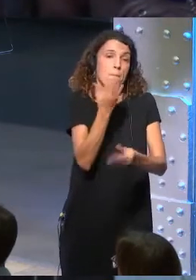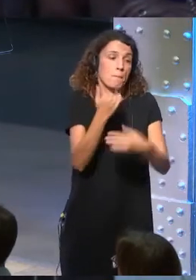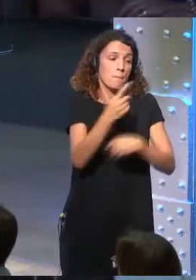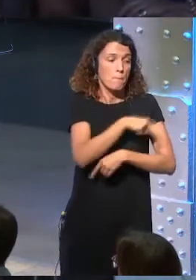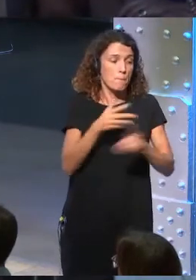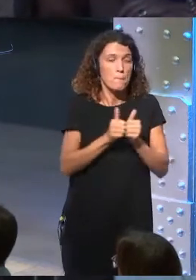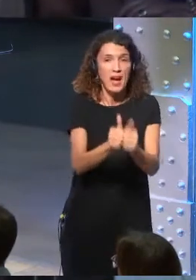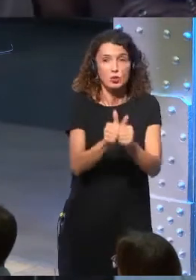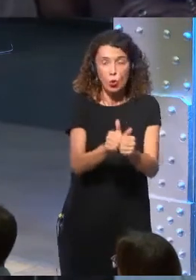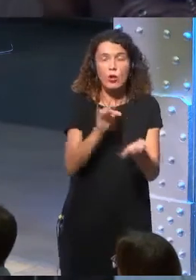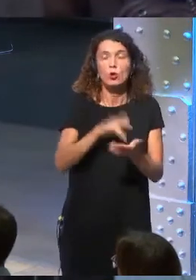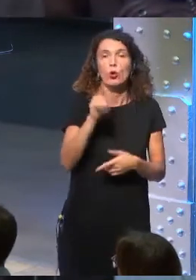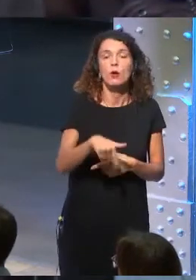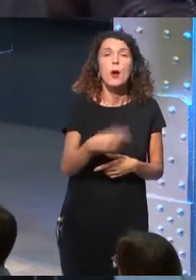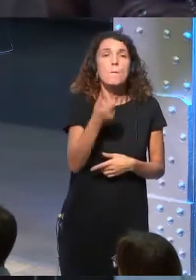real